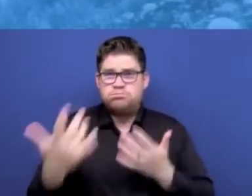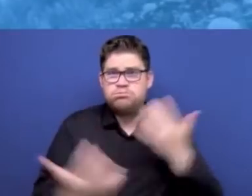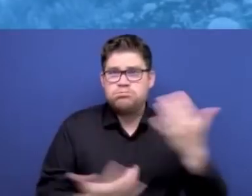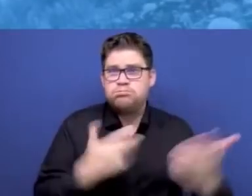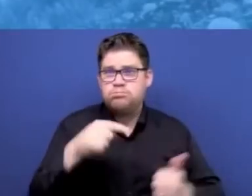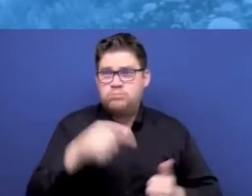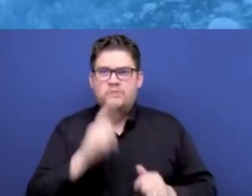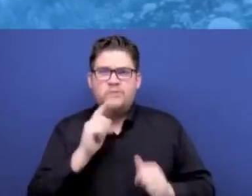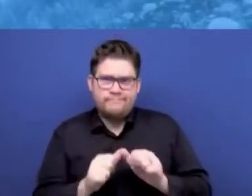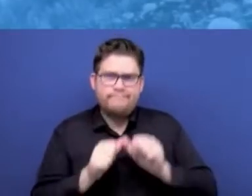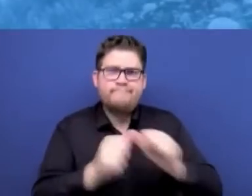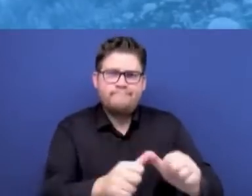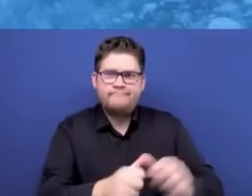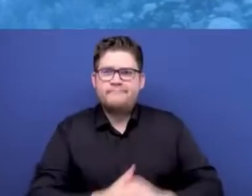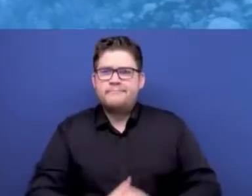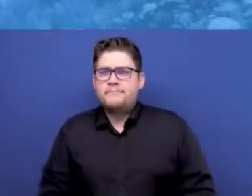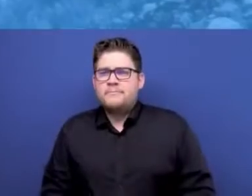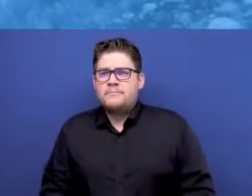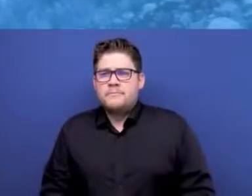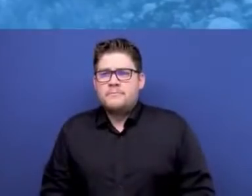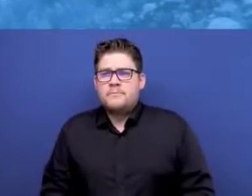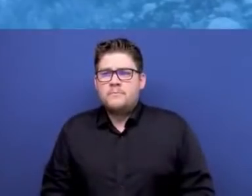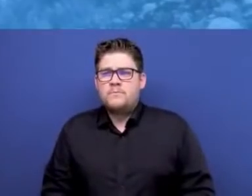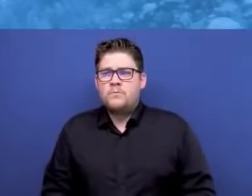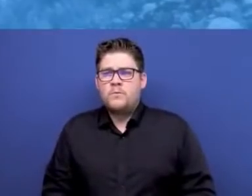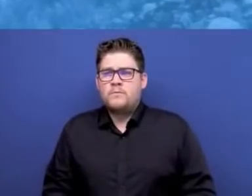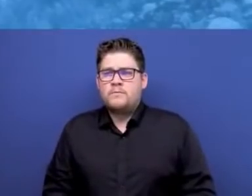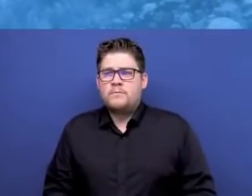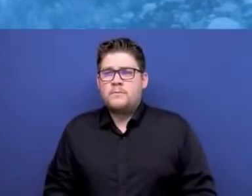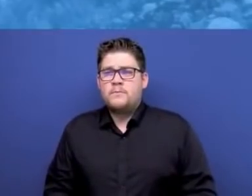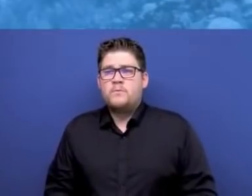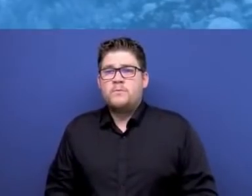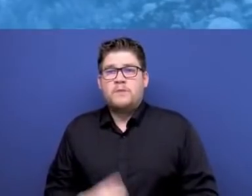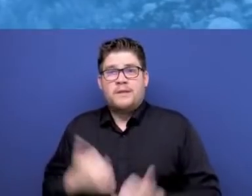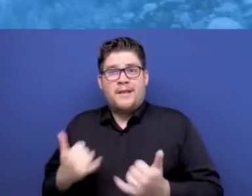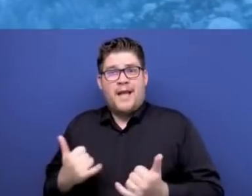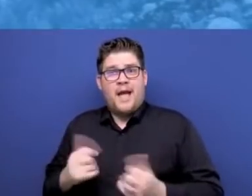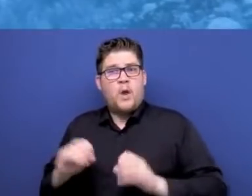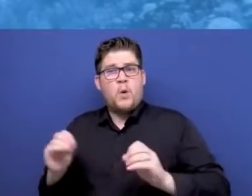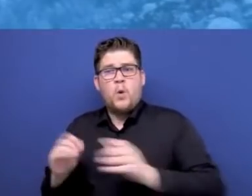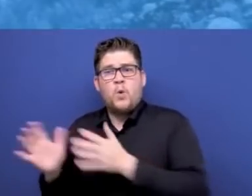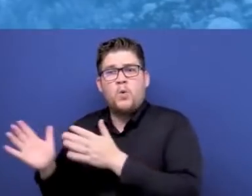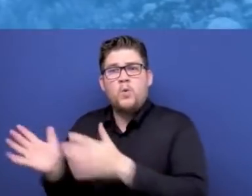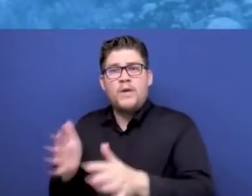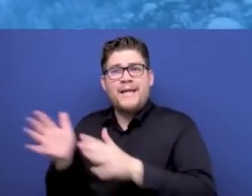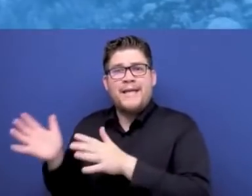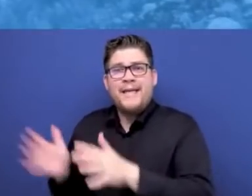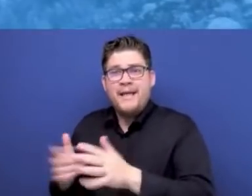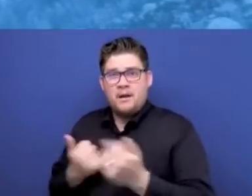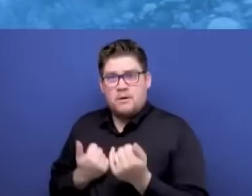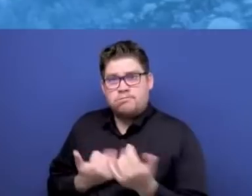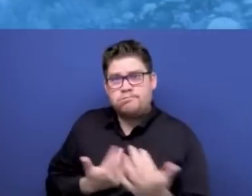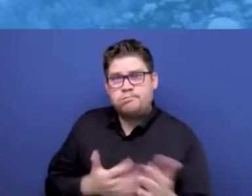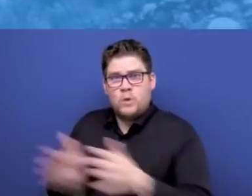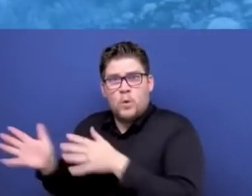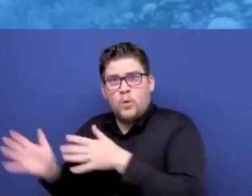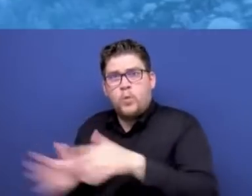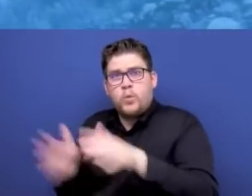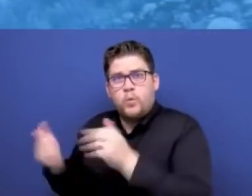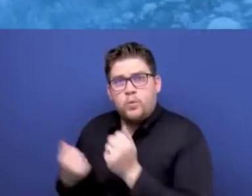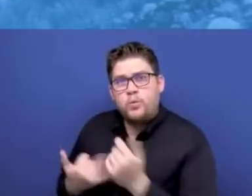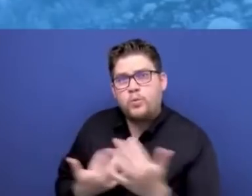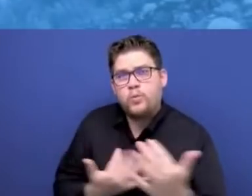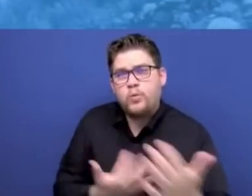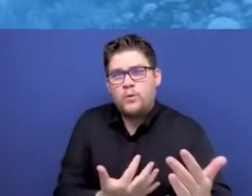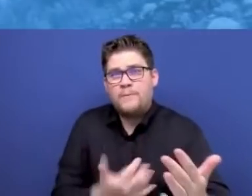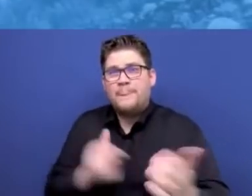wind-driven events with aggressive fire growth. So it'll help us make progress on some of those suppression efforts.